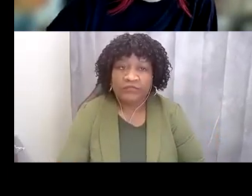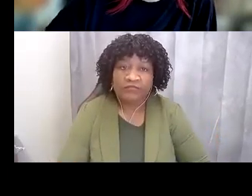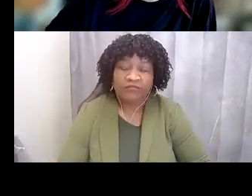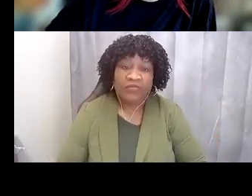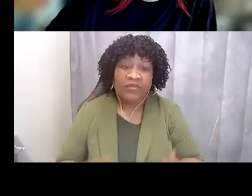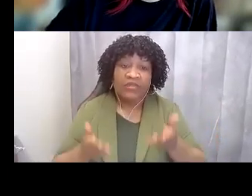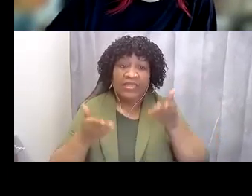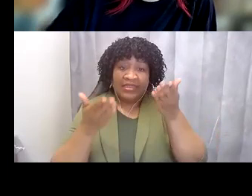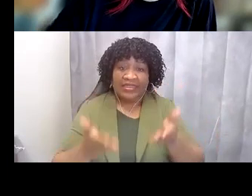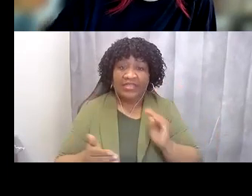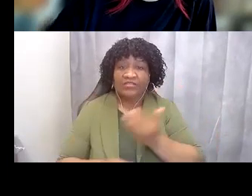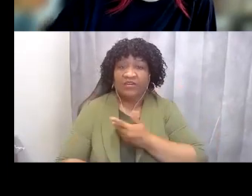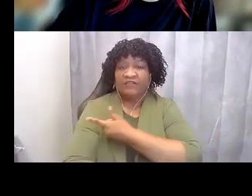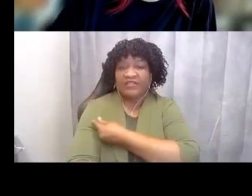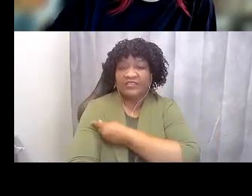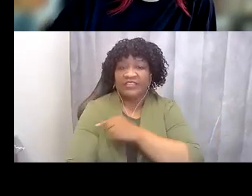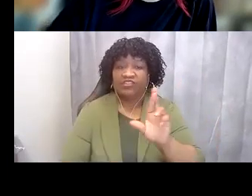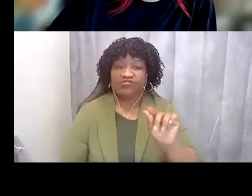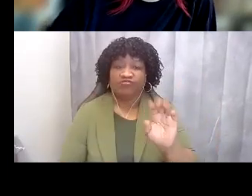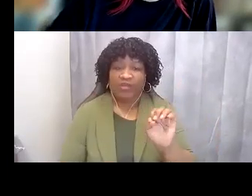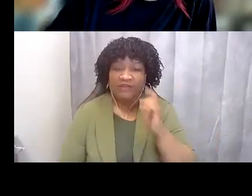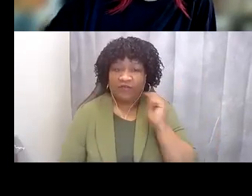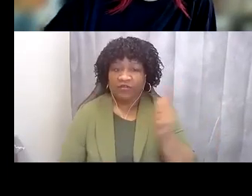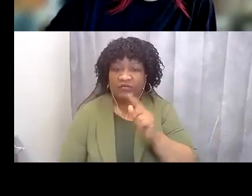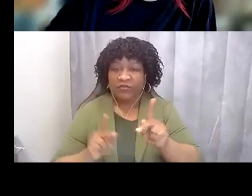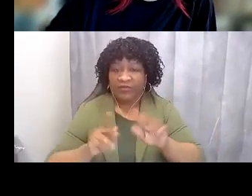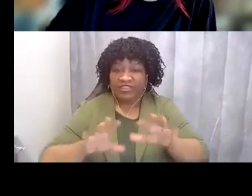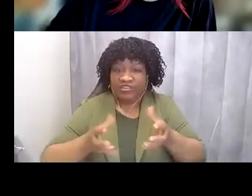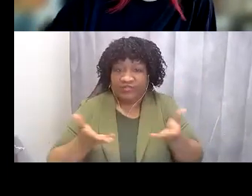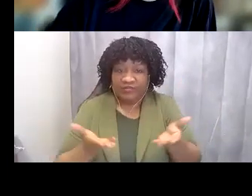here's our vaccination rate for the total population.